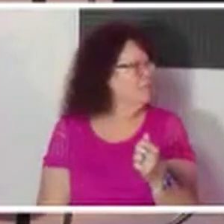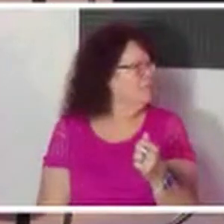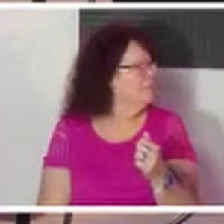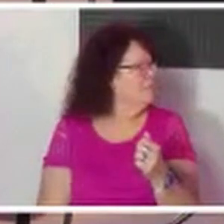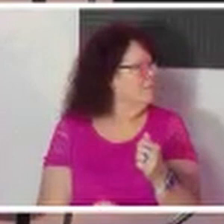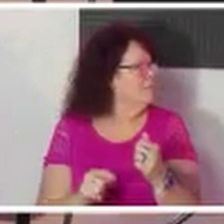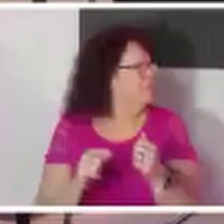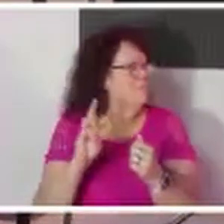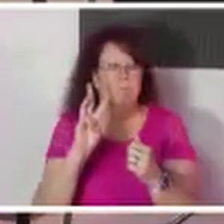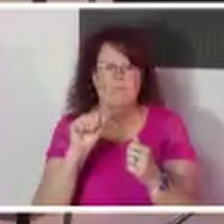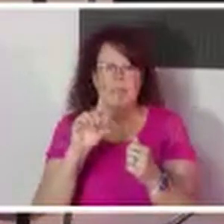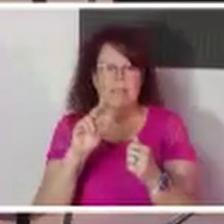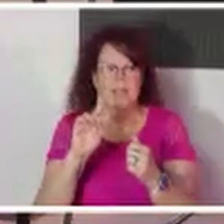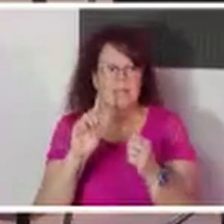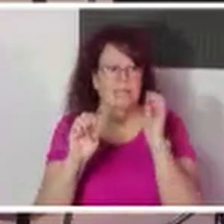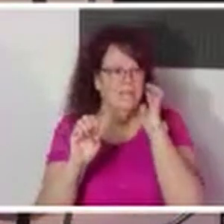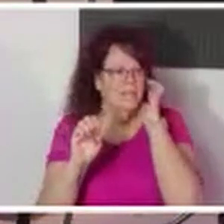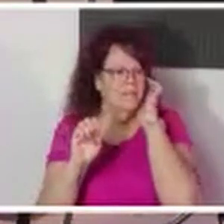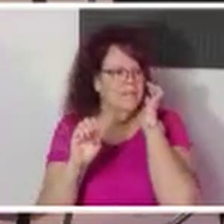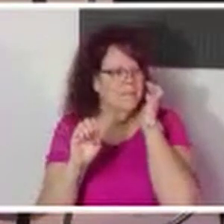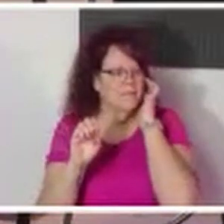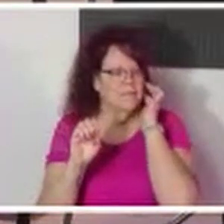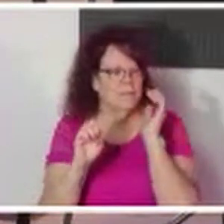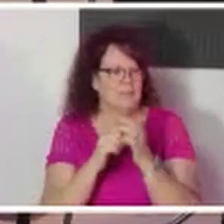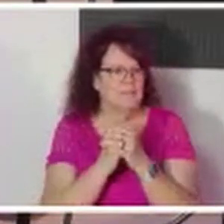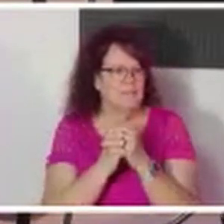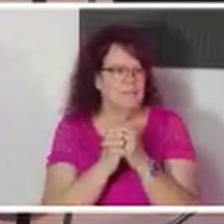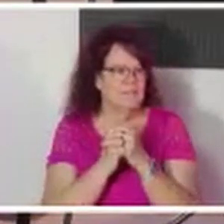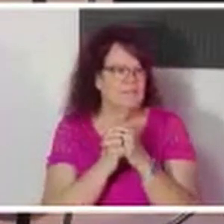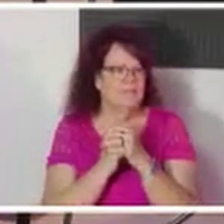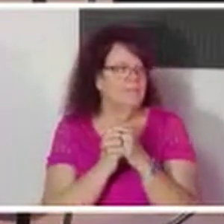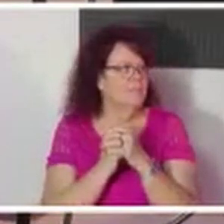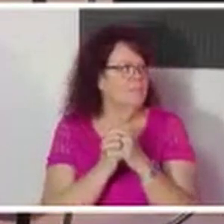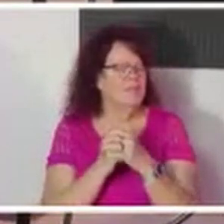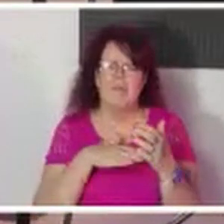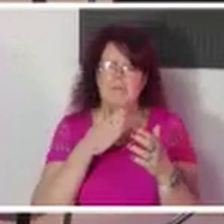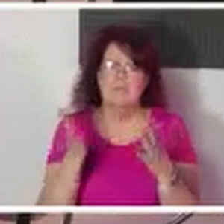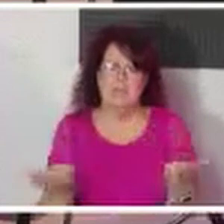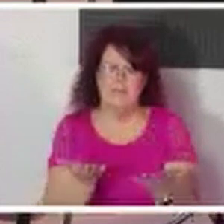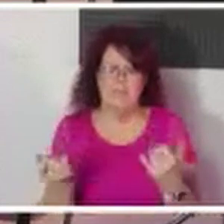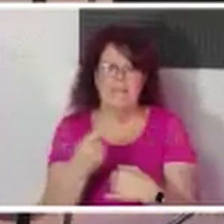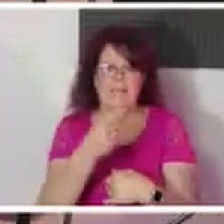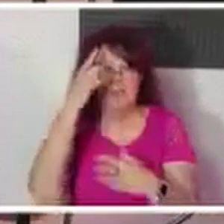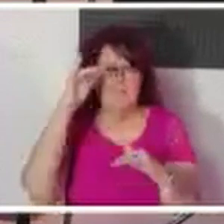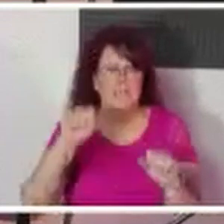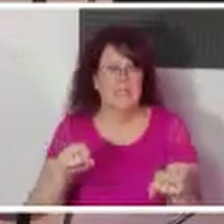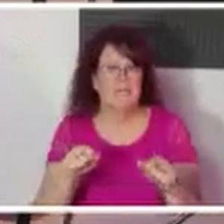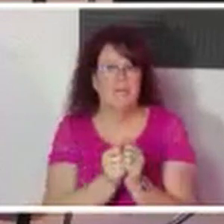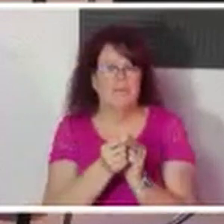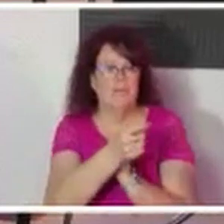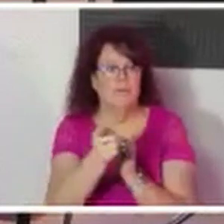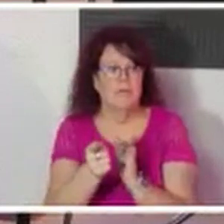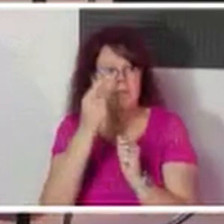puppy, Winnie. We love Winnie, and I am just glad to be with you all today. And I hope that I can be with you all. And I